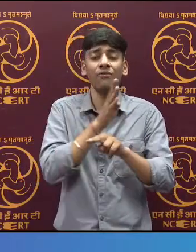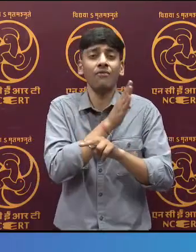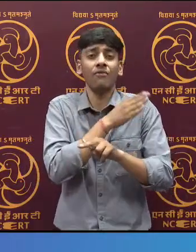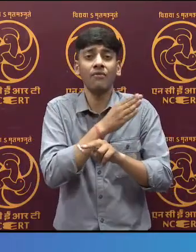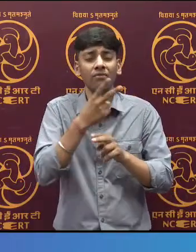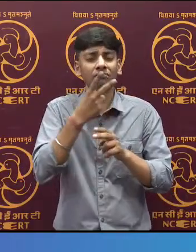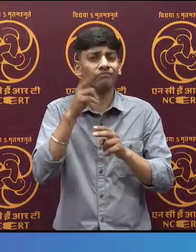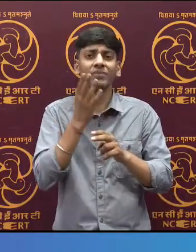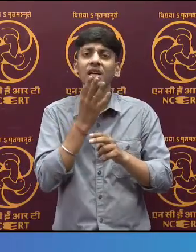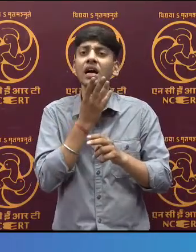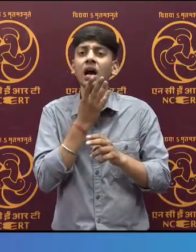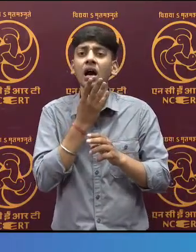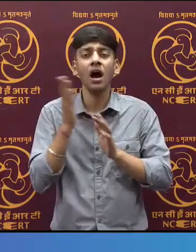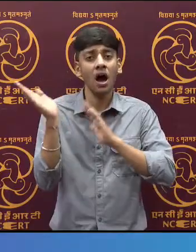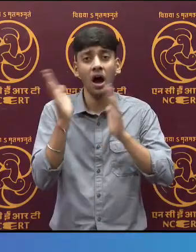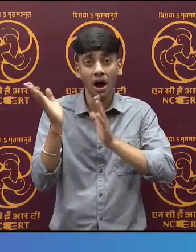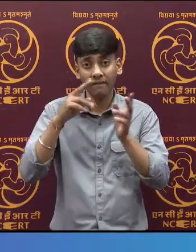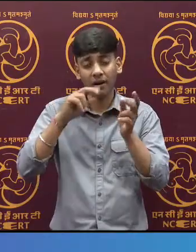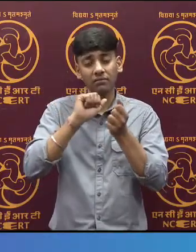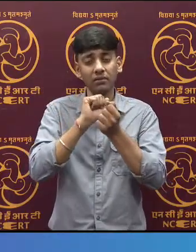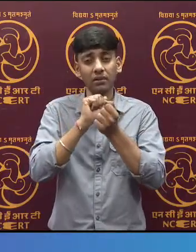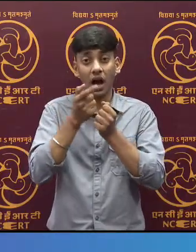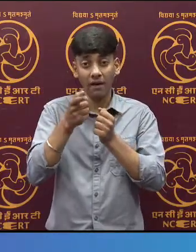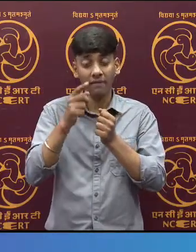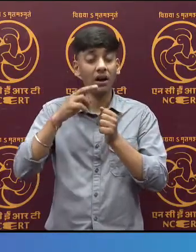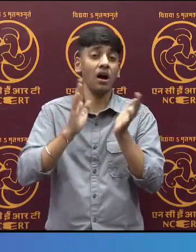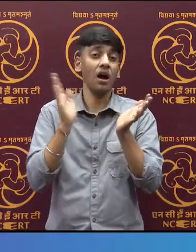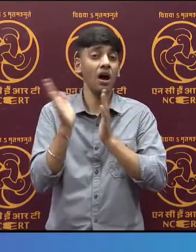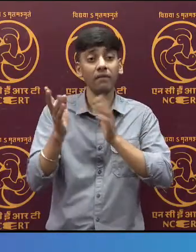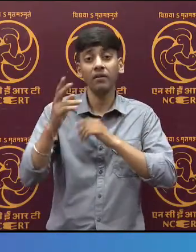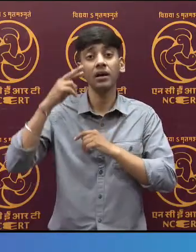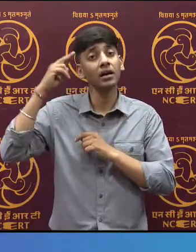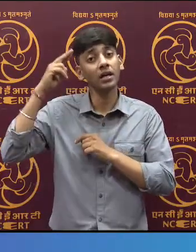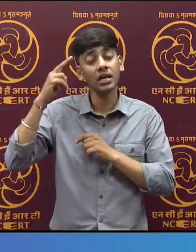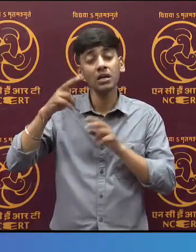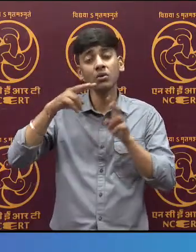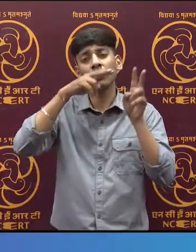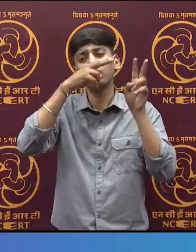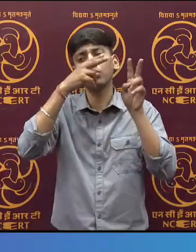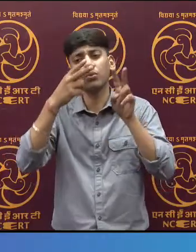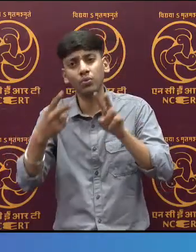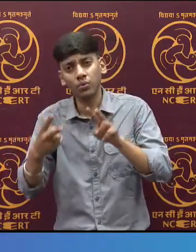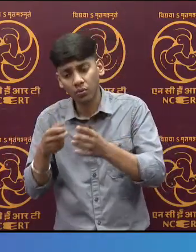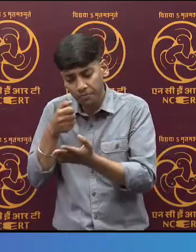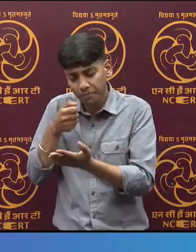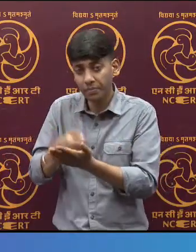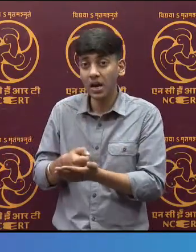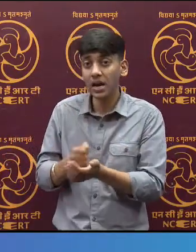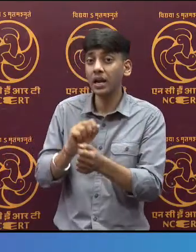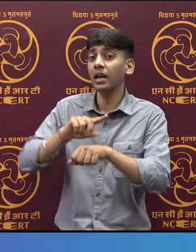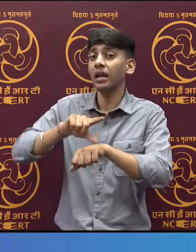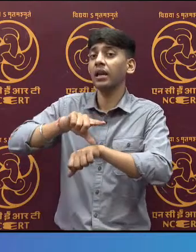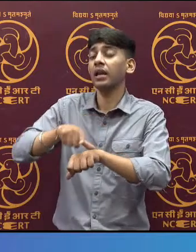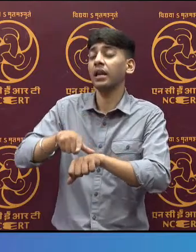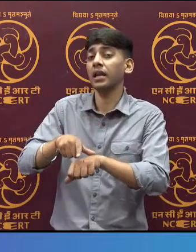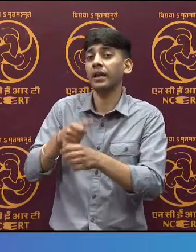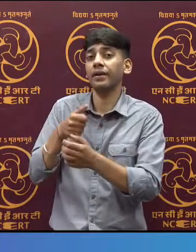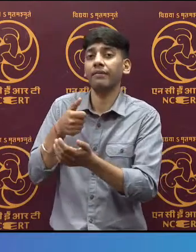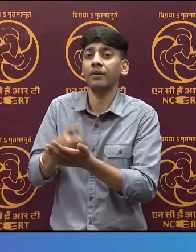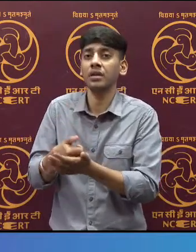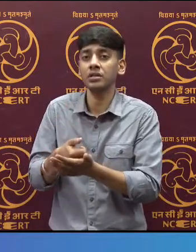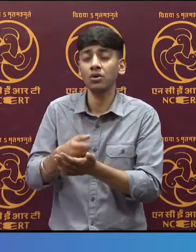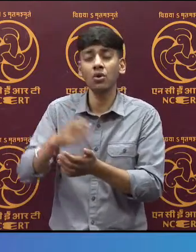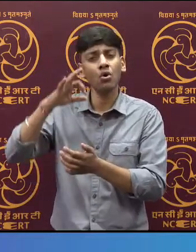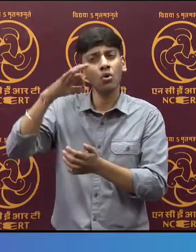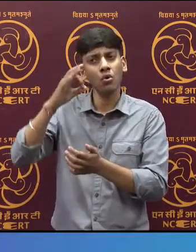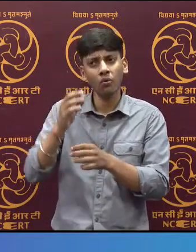of air, due to which it will fall slowly and reach the ground lately. In that case, the coin will fall rapidly